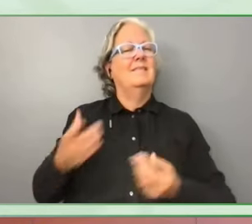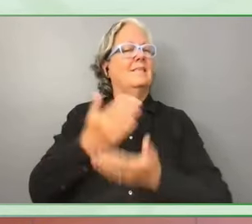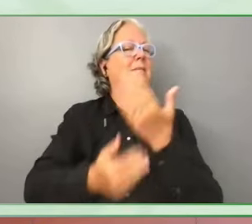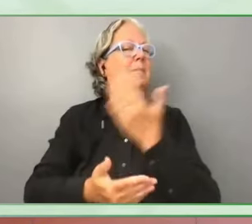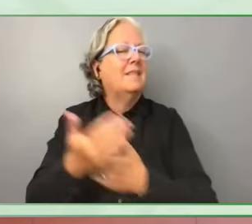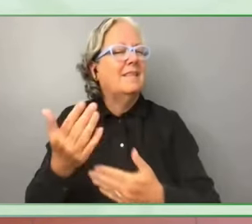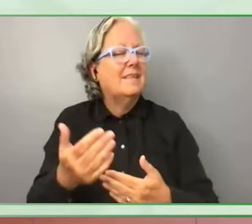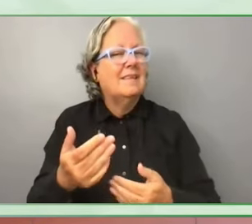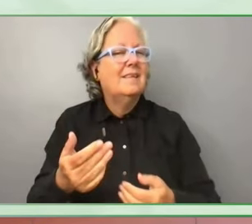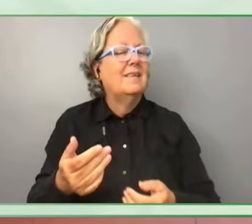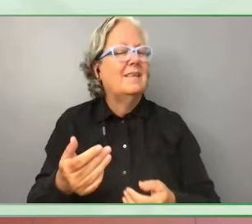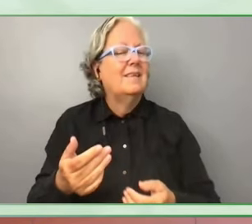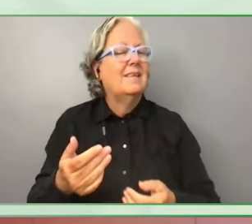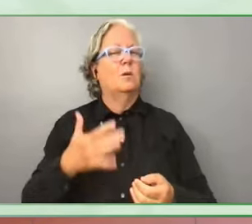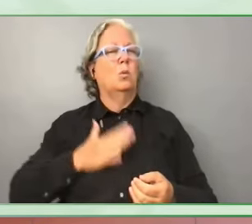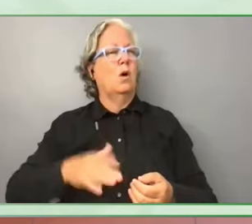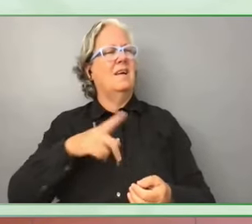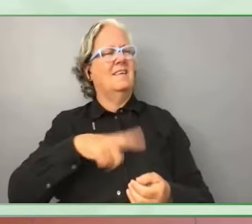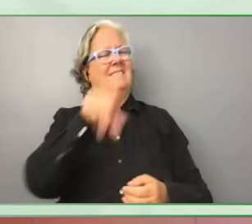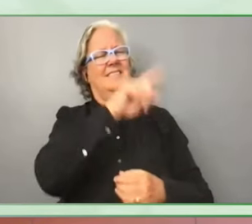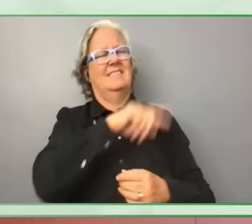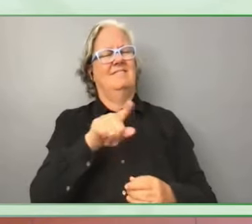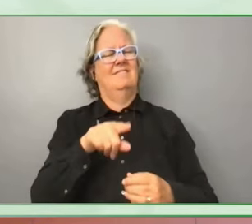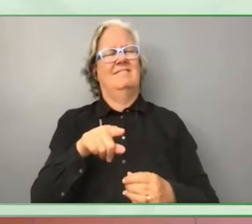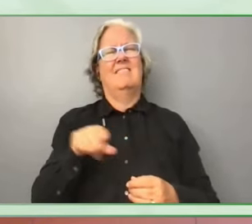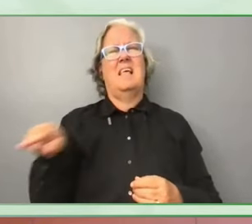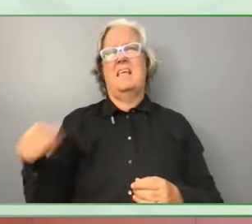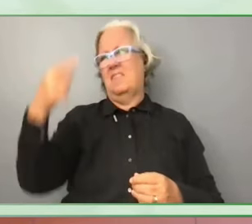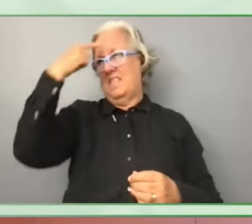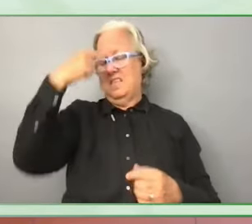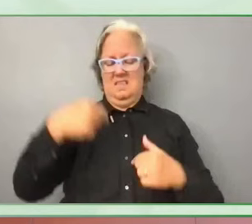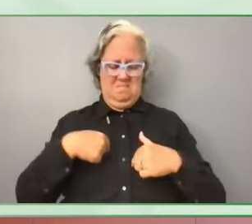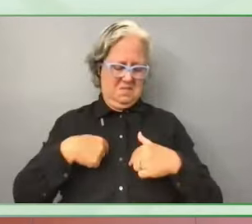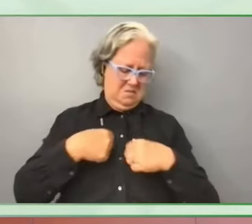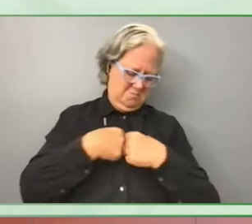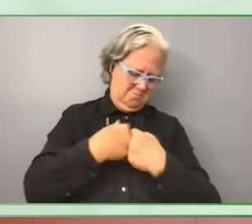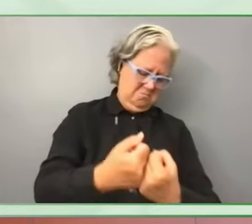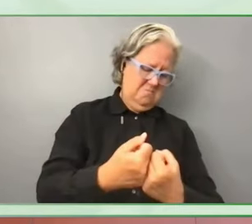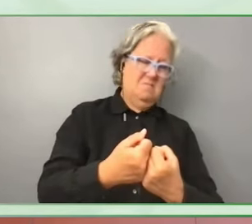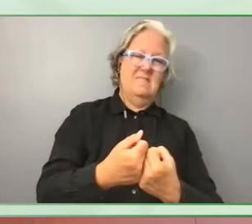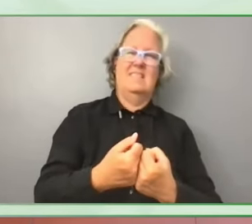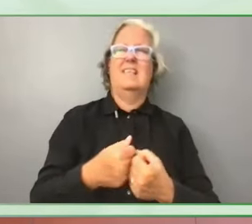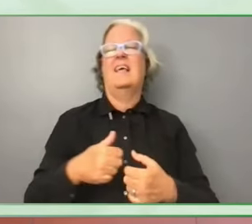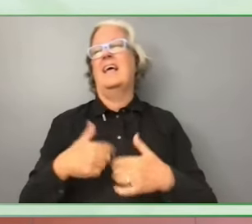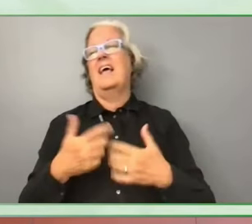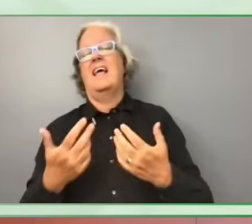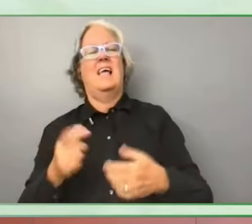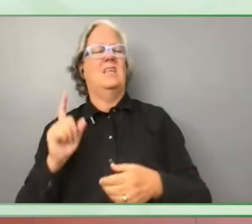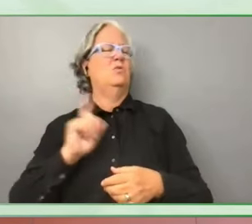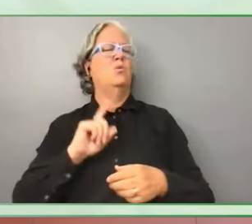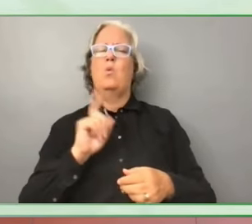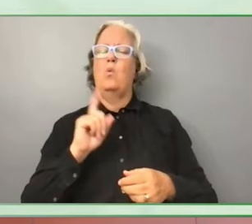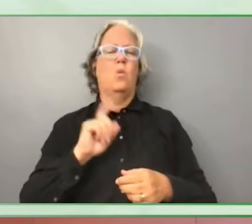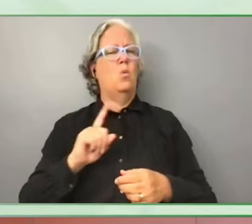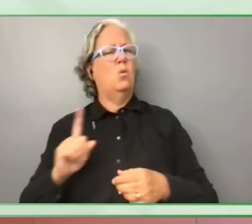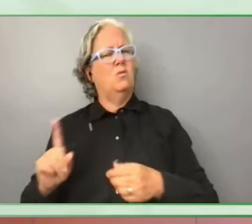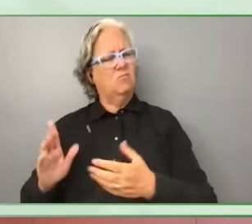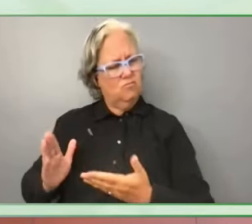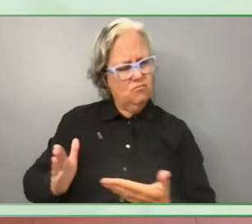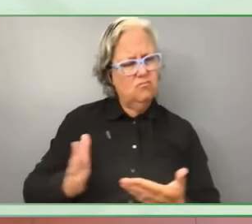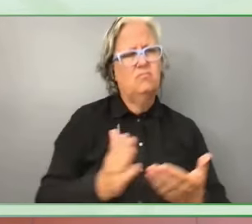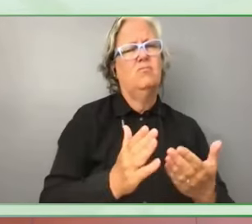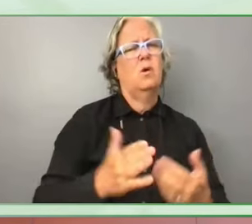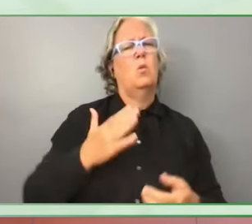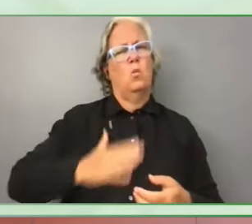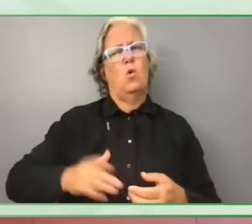to start to erase that aspect of them seeing themselves as people who are not fit in the society, giving them back that voice and confidence